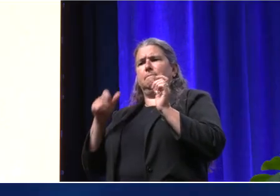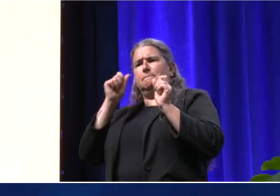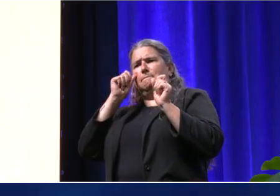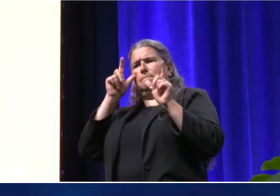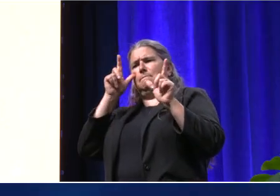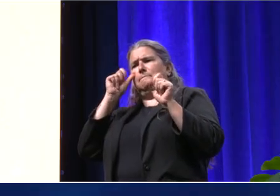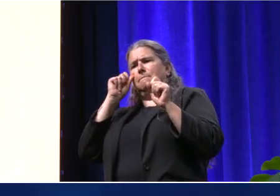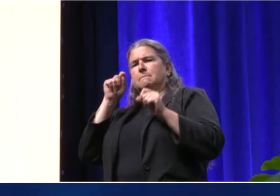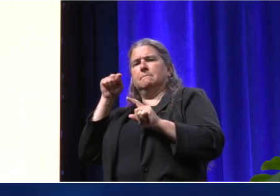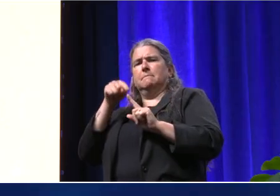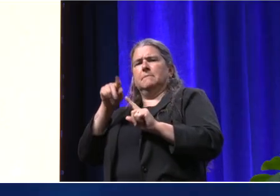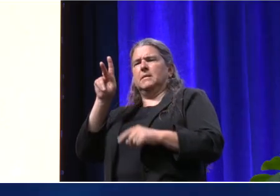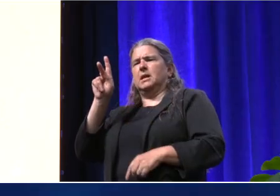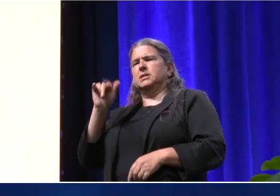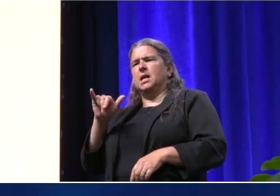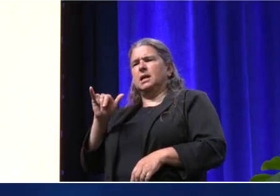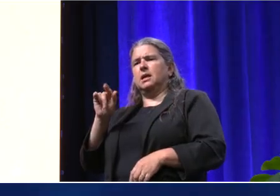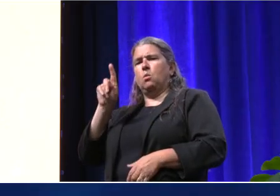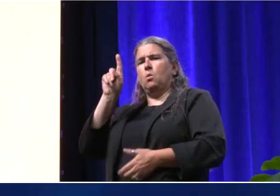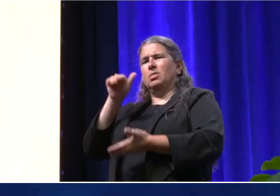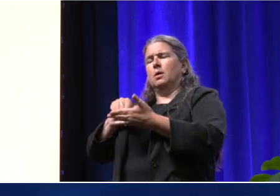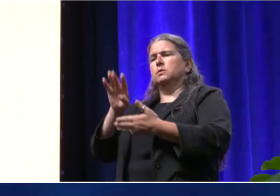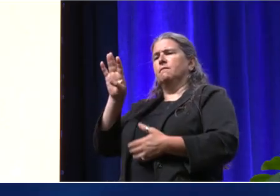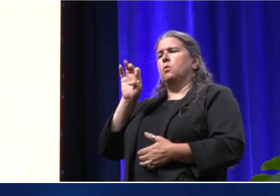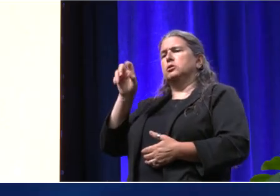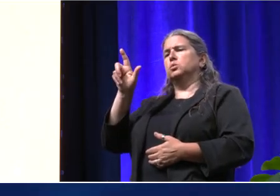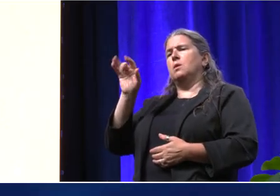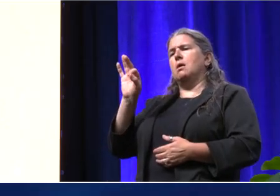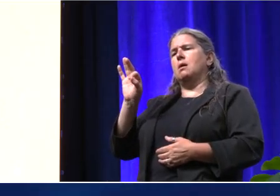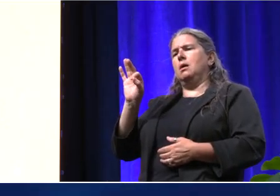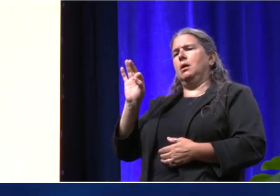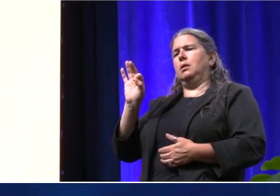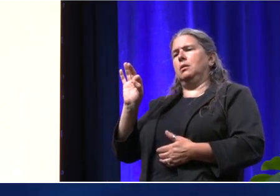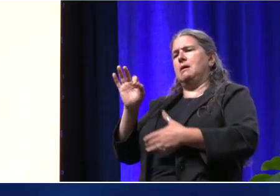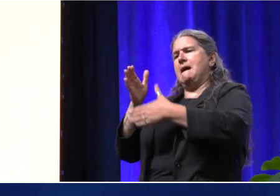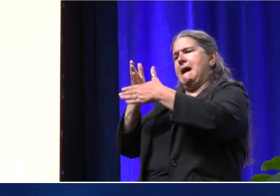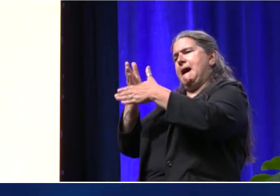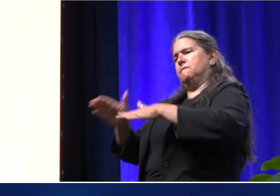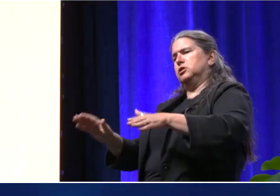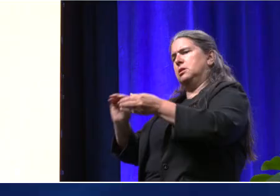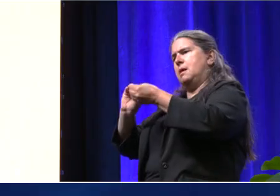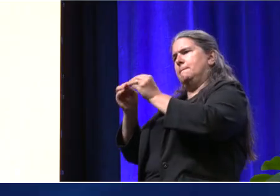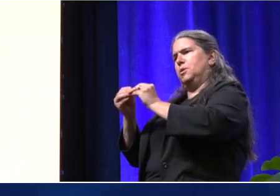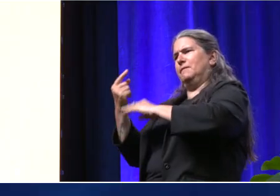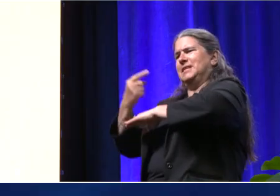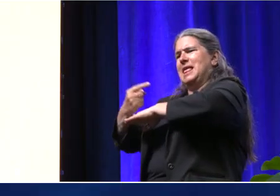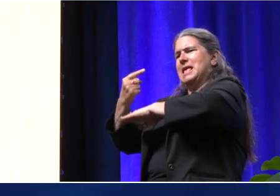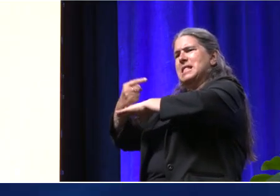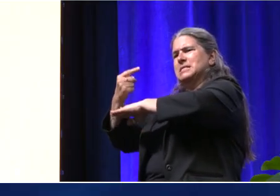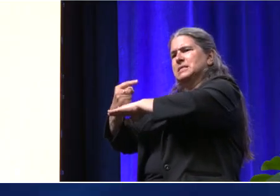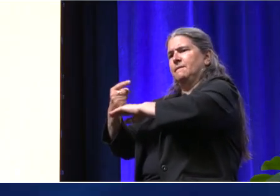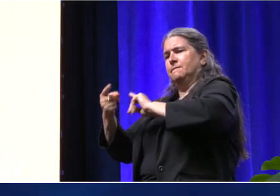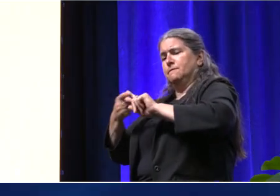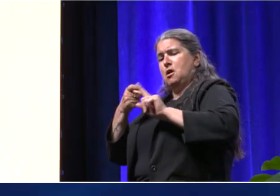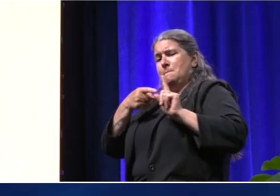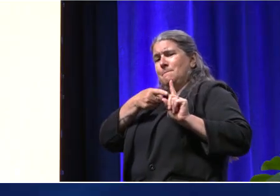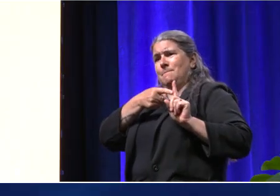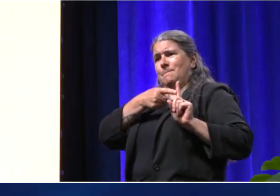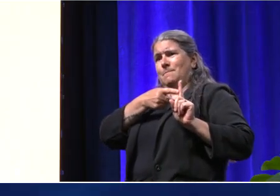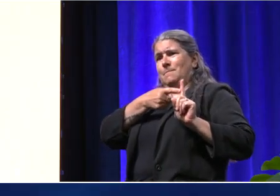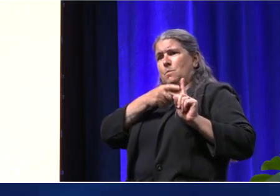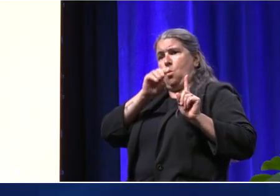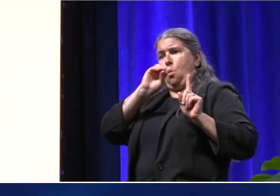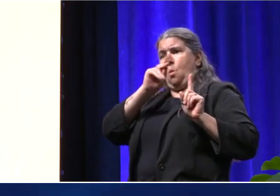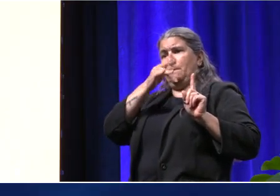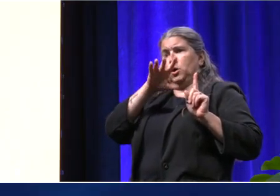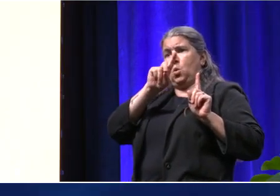number, 1,429 is the average number of days from the end of a last opioid prescription and someone dying from